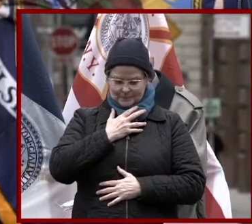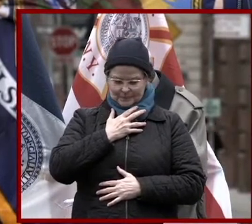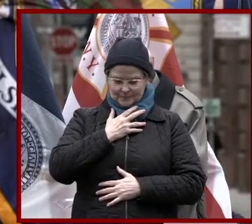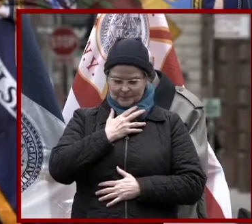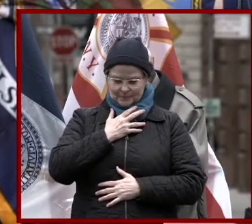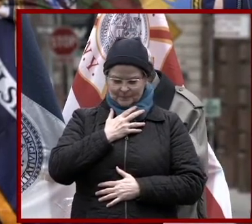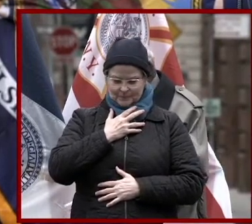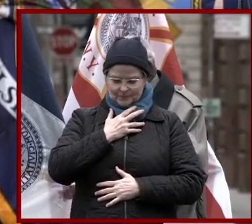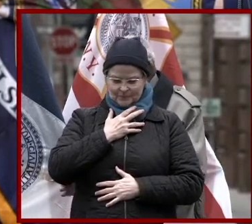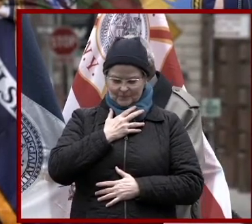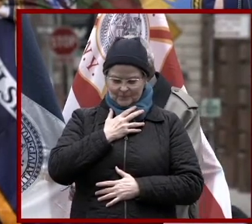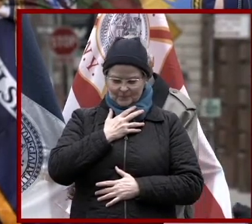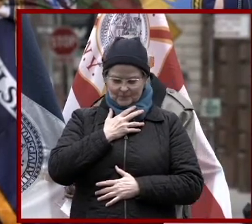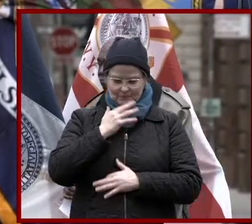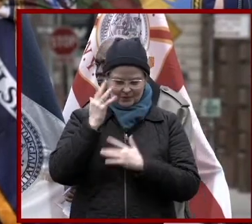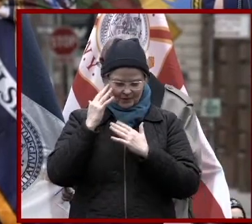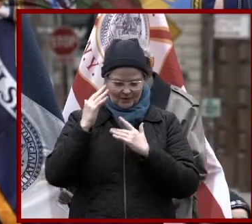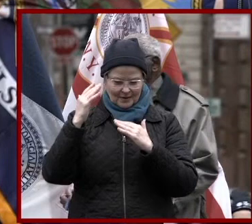grace,